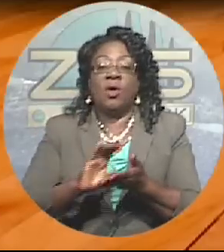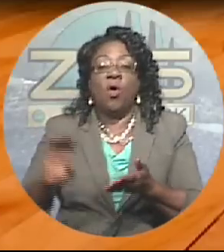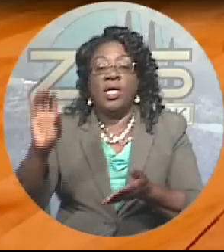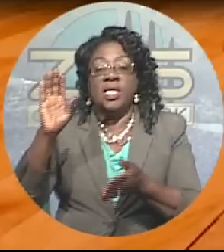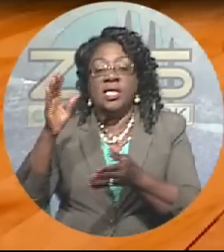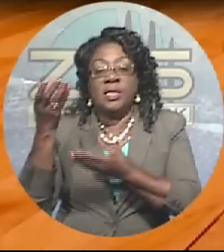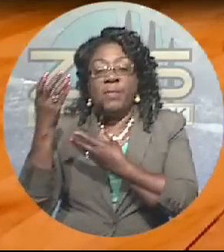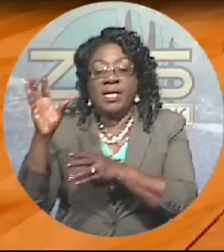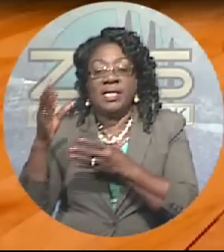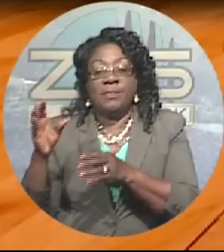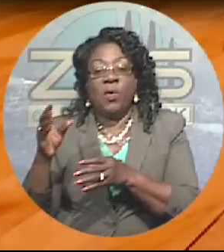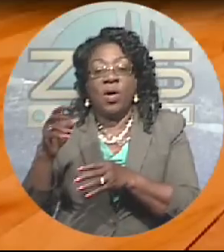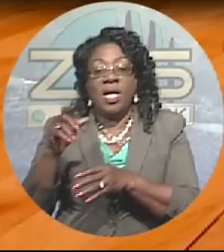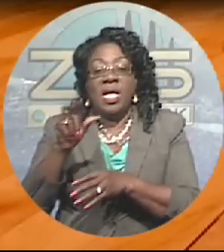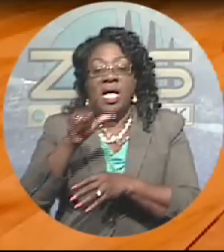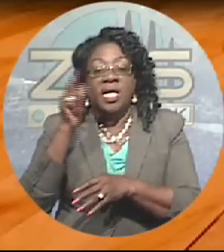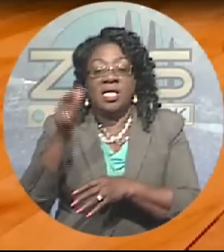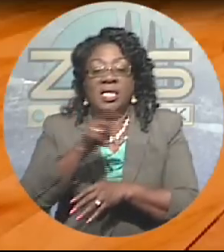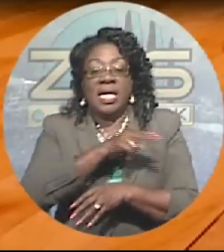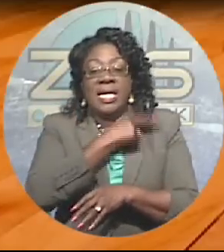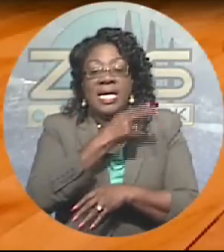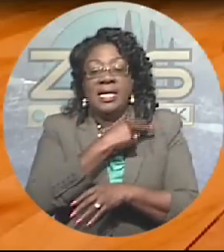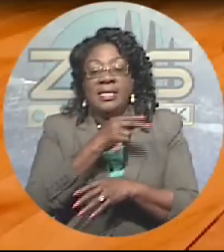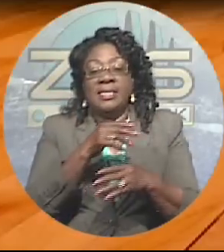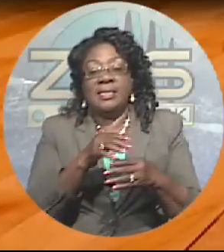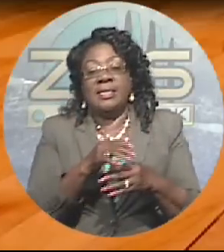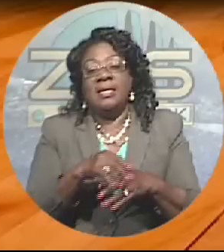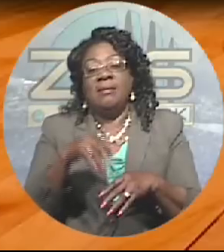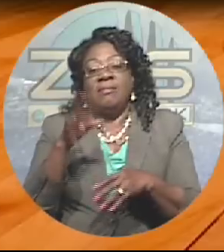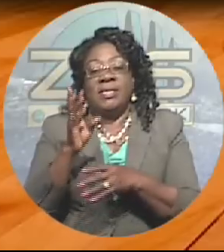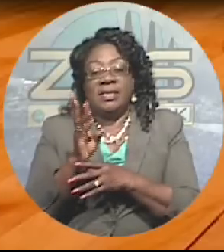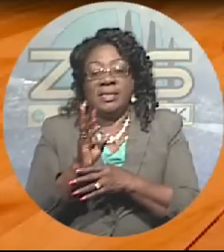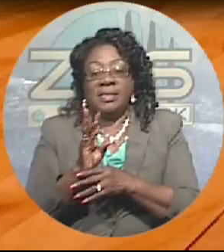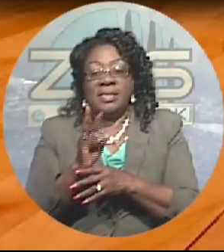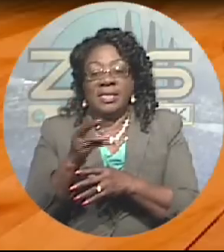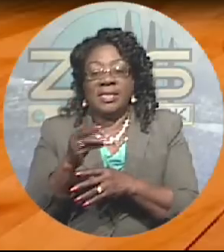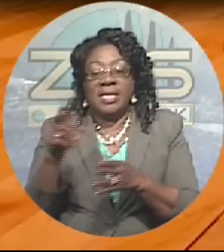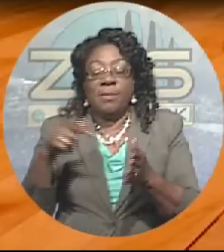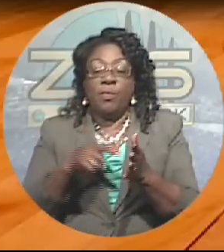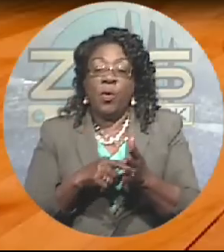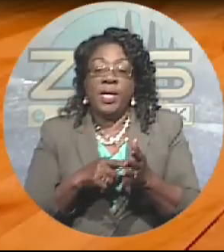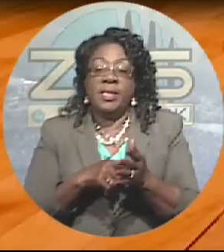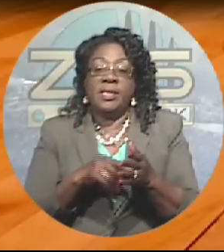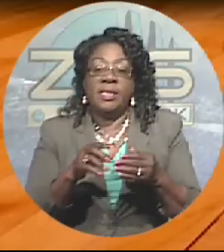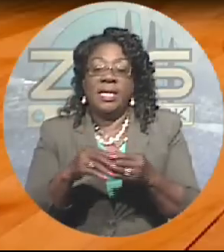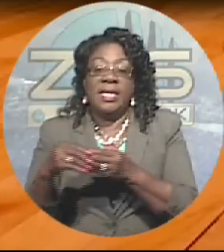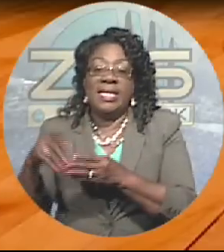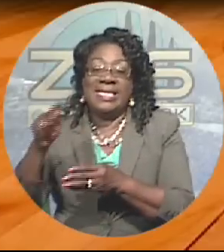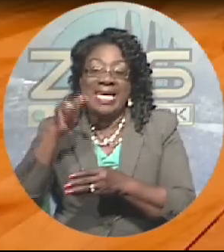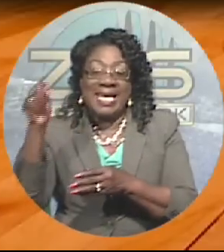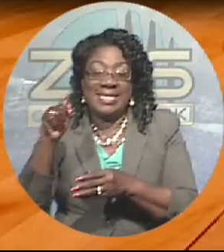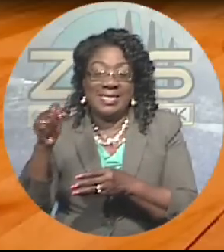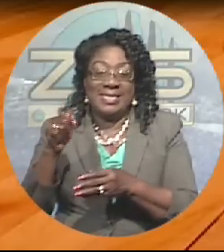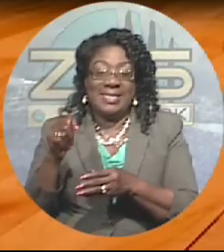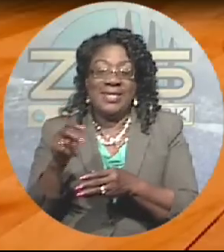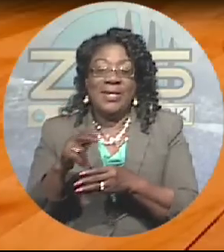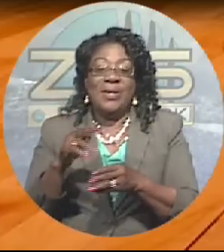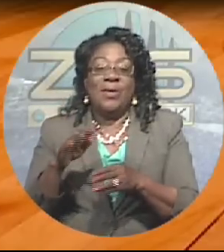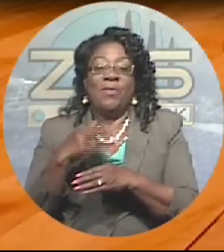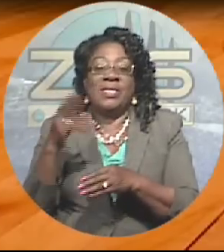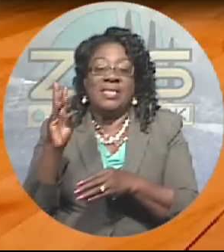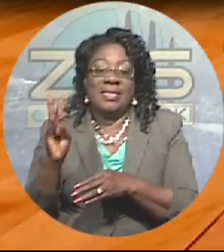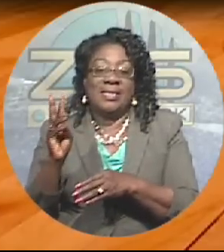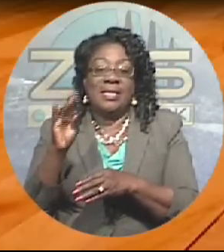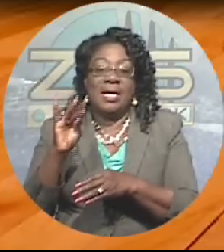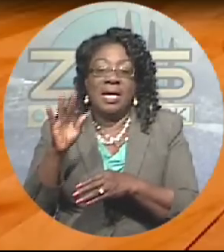a season high with 16 points to lead 12th-ranked Texas past number 24 Kansas State